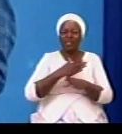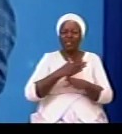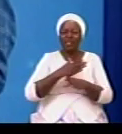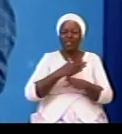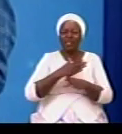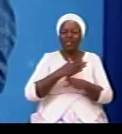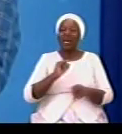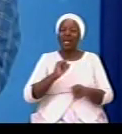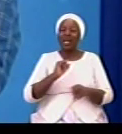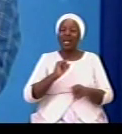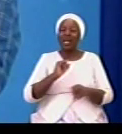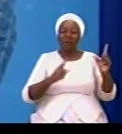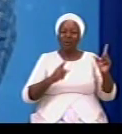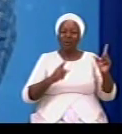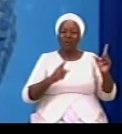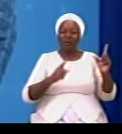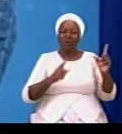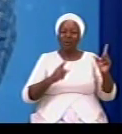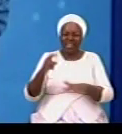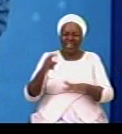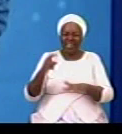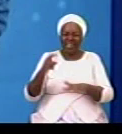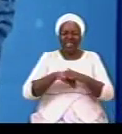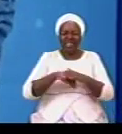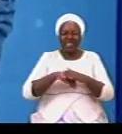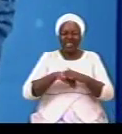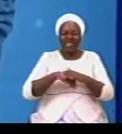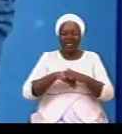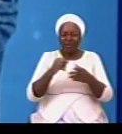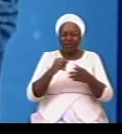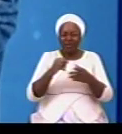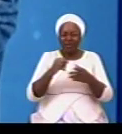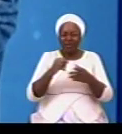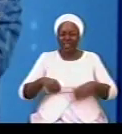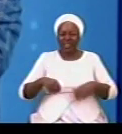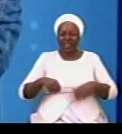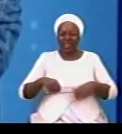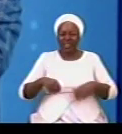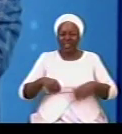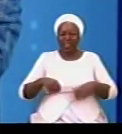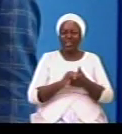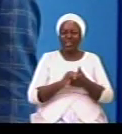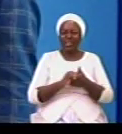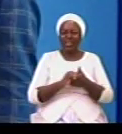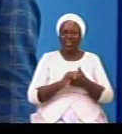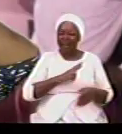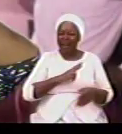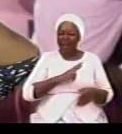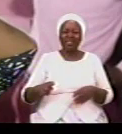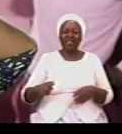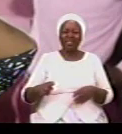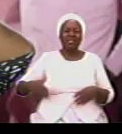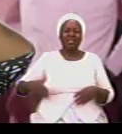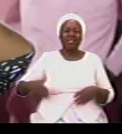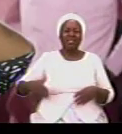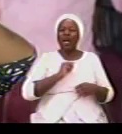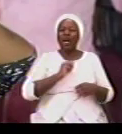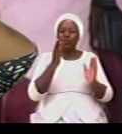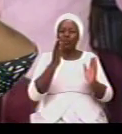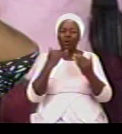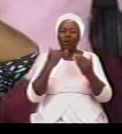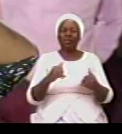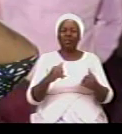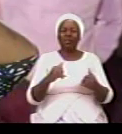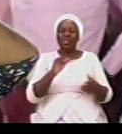body, in the tummy, on that right-hand side, I pray, Lord, you touch them right now and remove that hardness in that part of